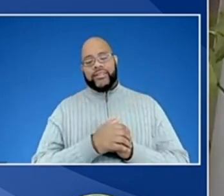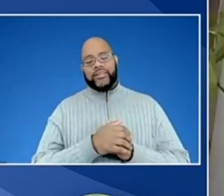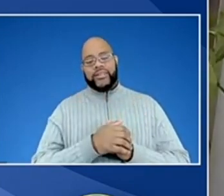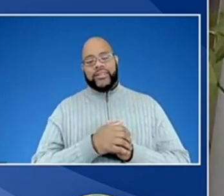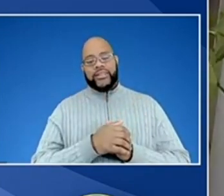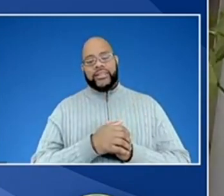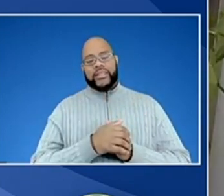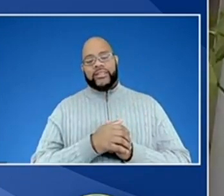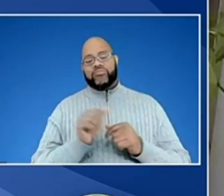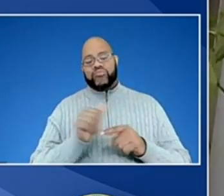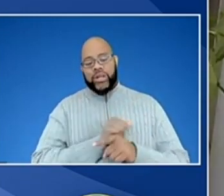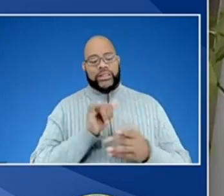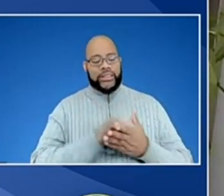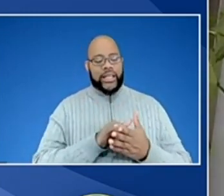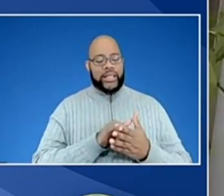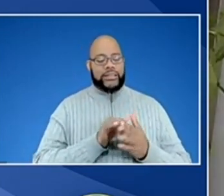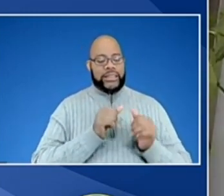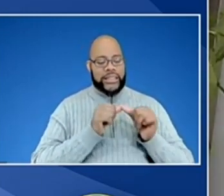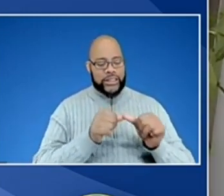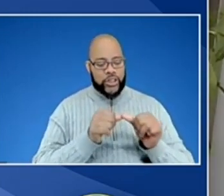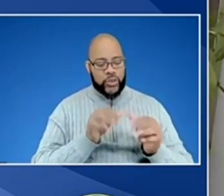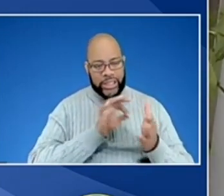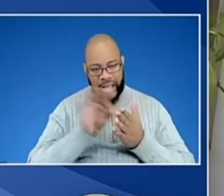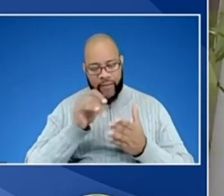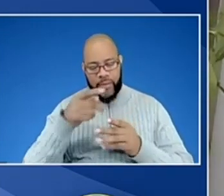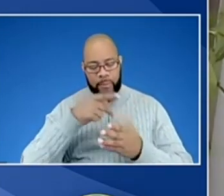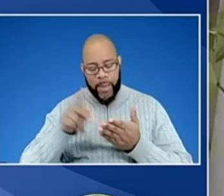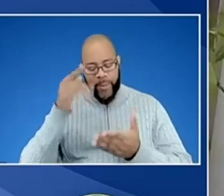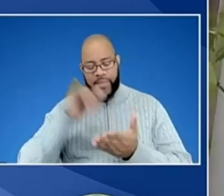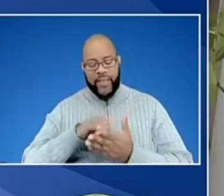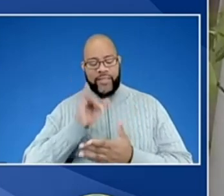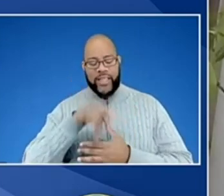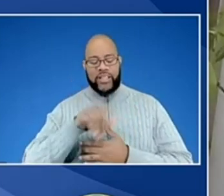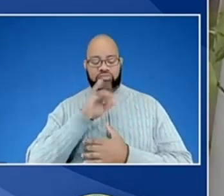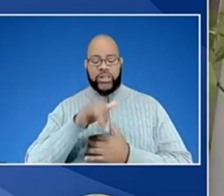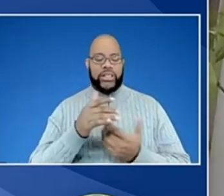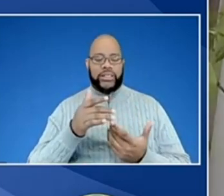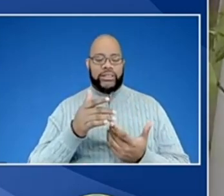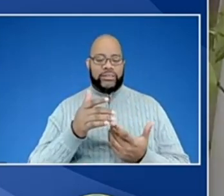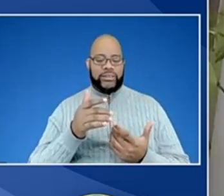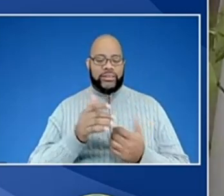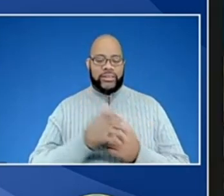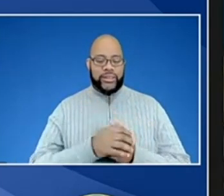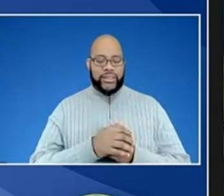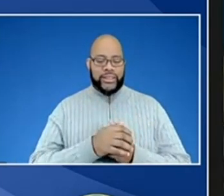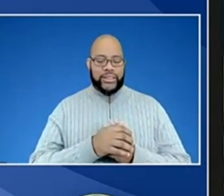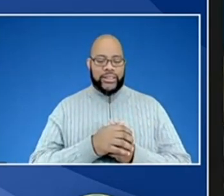that is continued counting of payments, because I think it's led to some headaches.